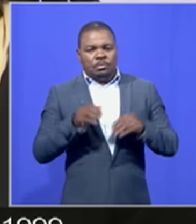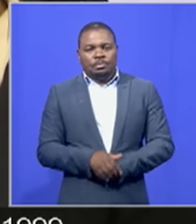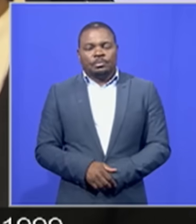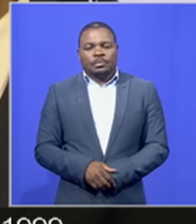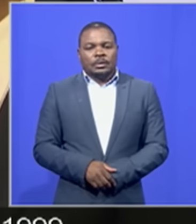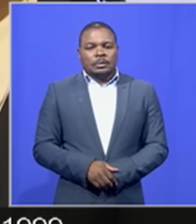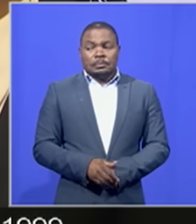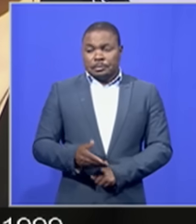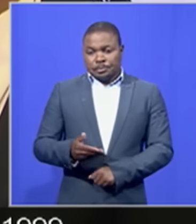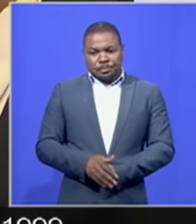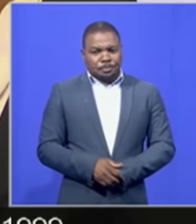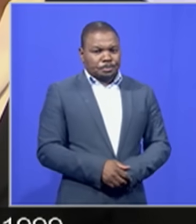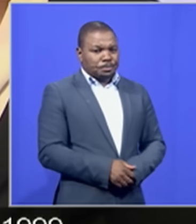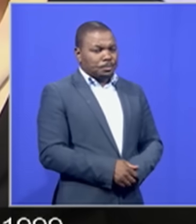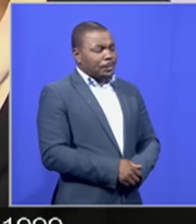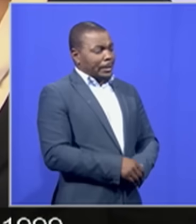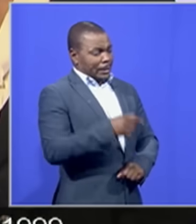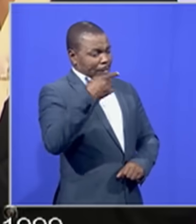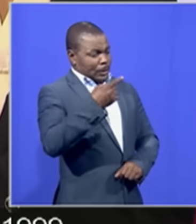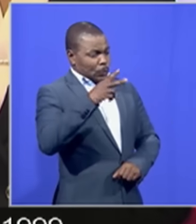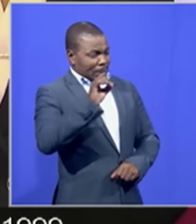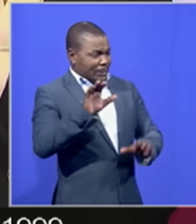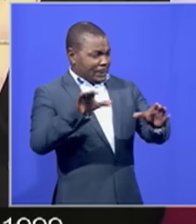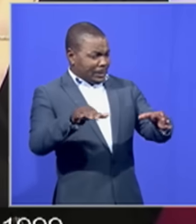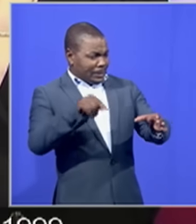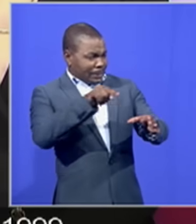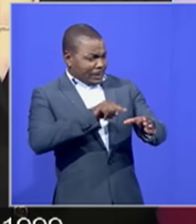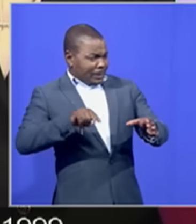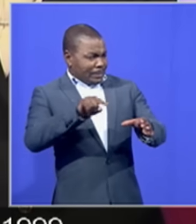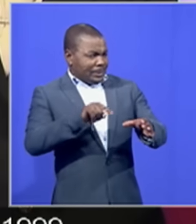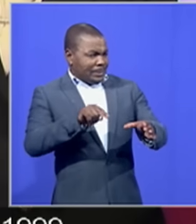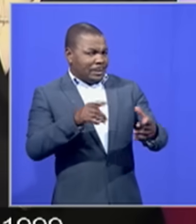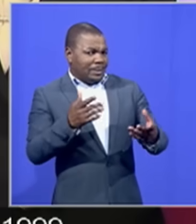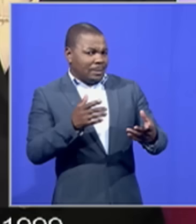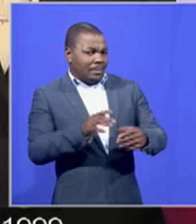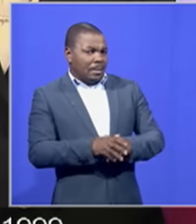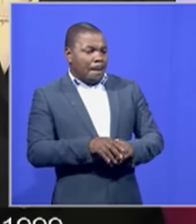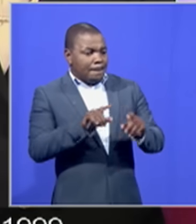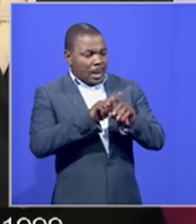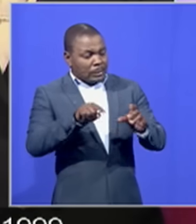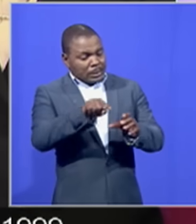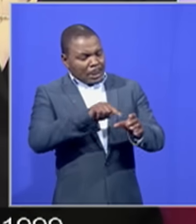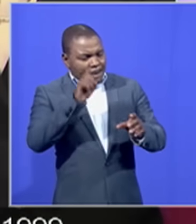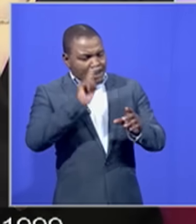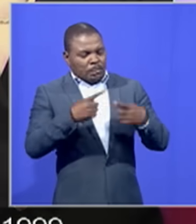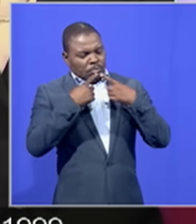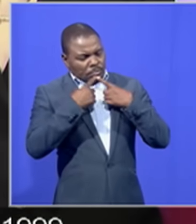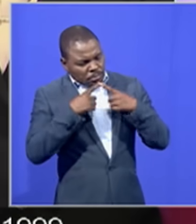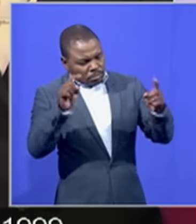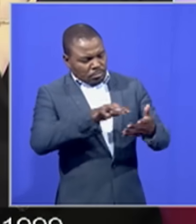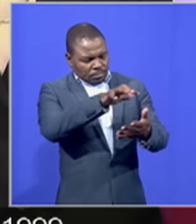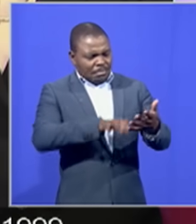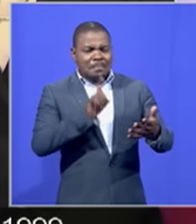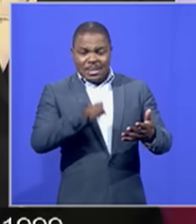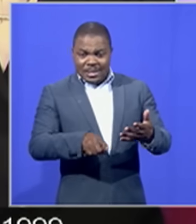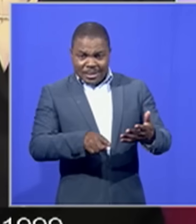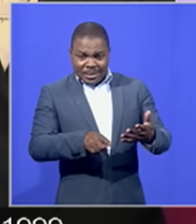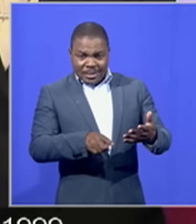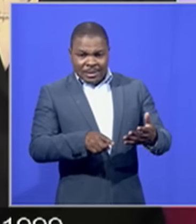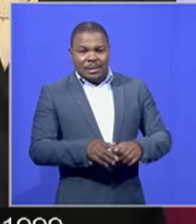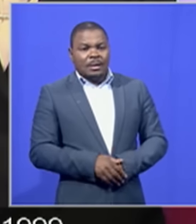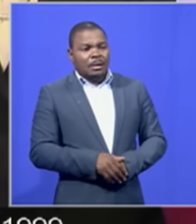mme Sophie kana G20 ga se G20 ntle le lekwalo la maikano re ka solofela merero e ntseng